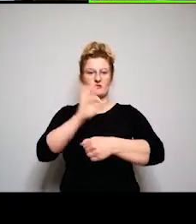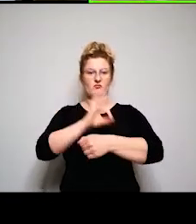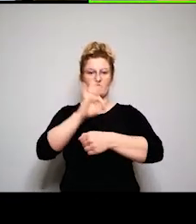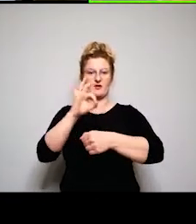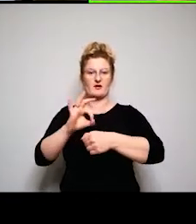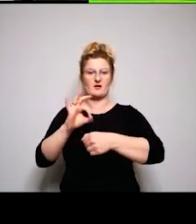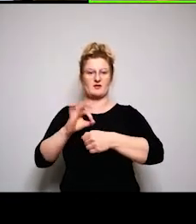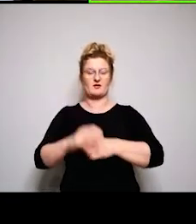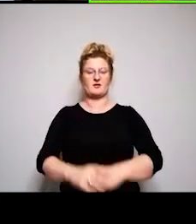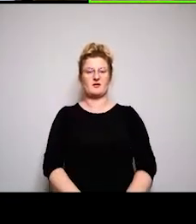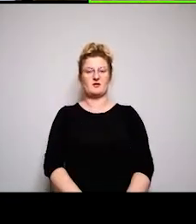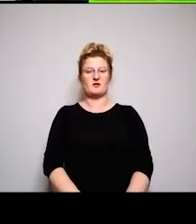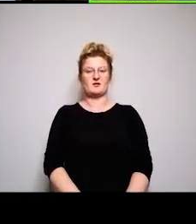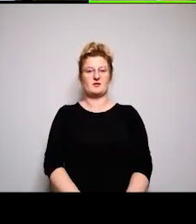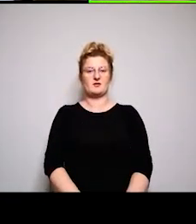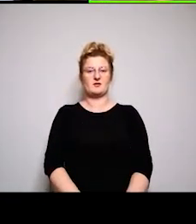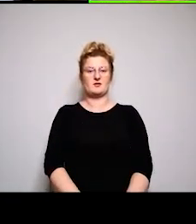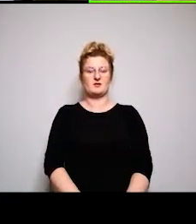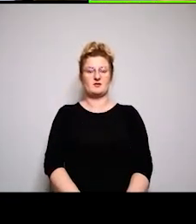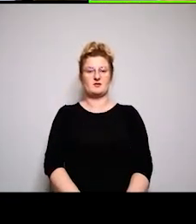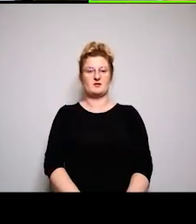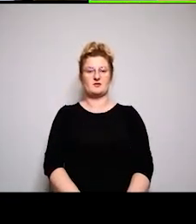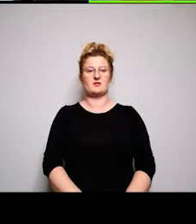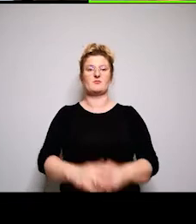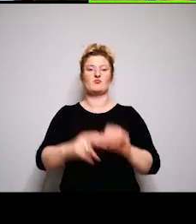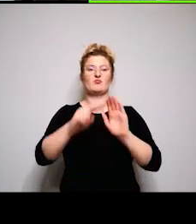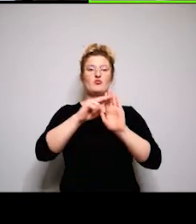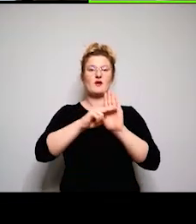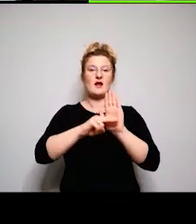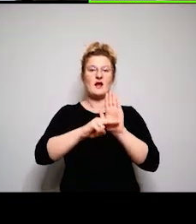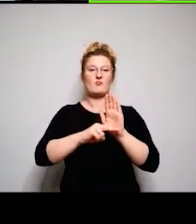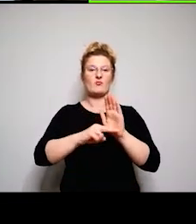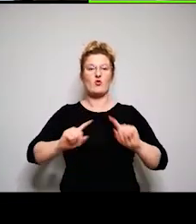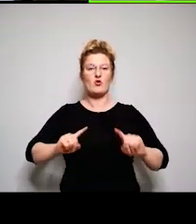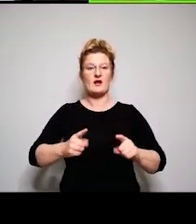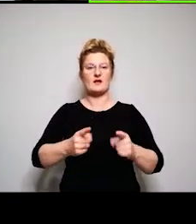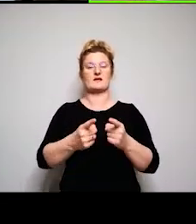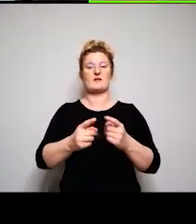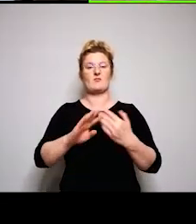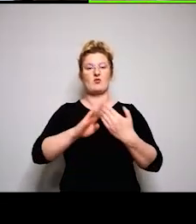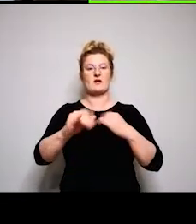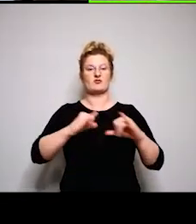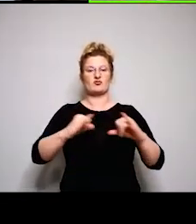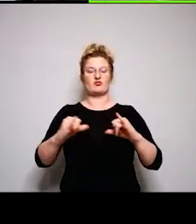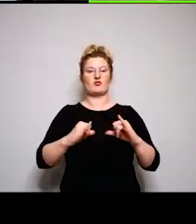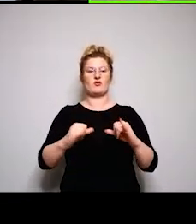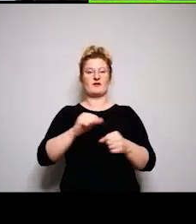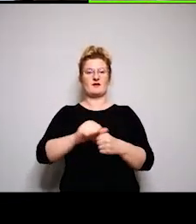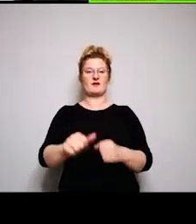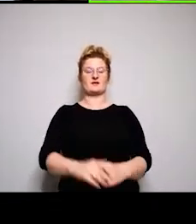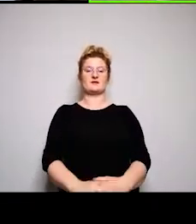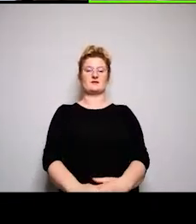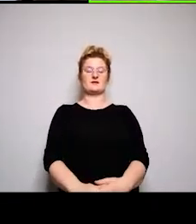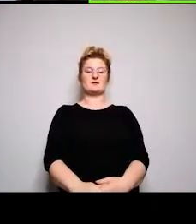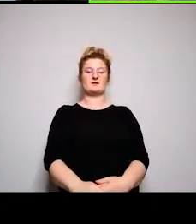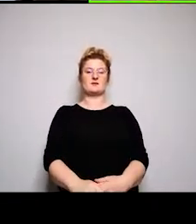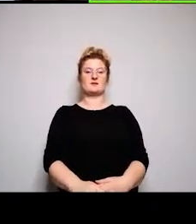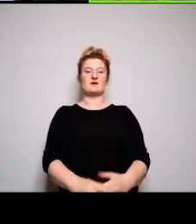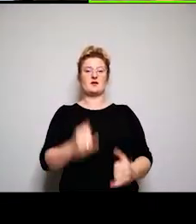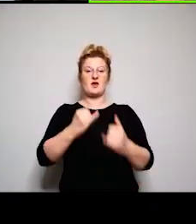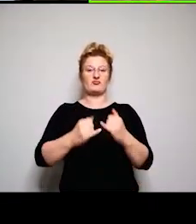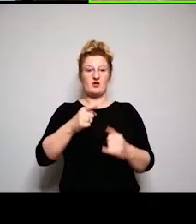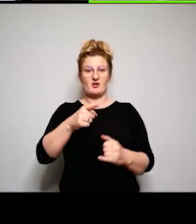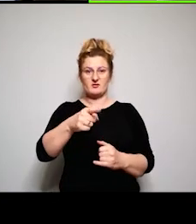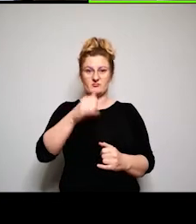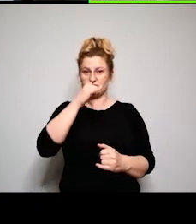activity, program, NGO, because if you cannot measure what you're achieving, then